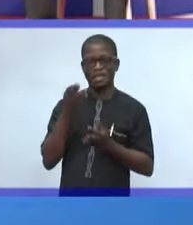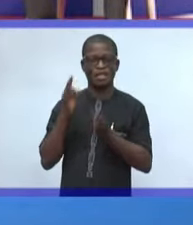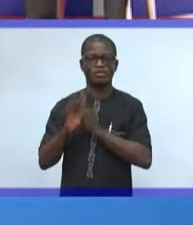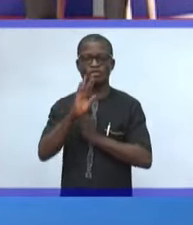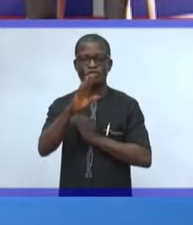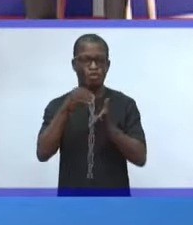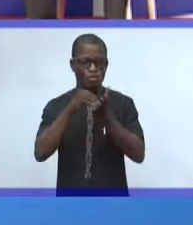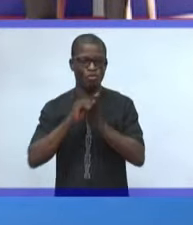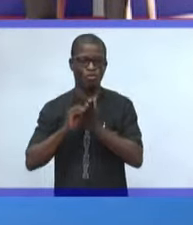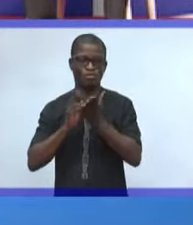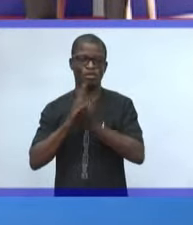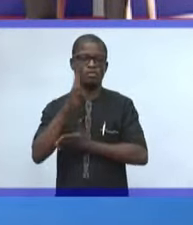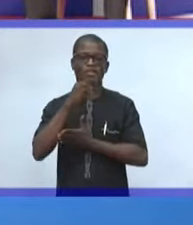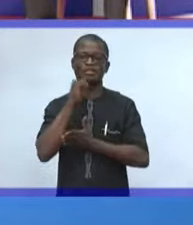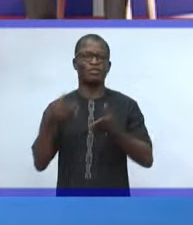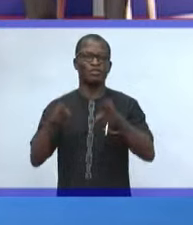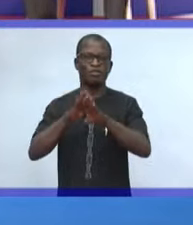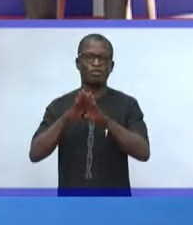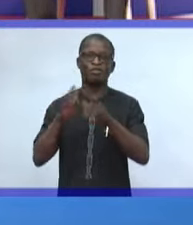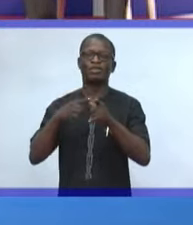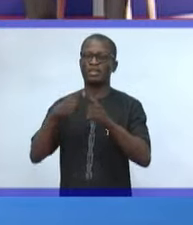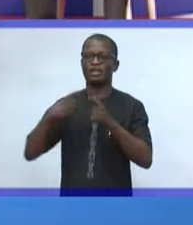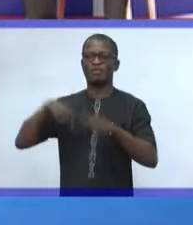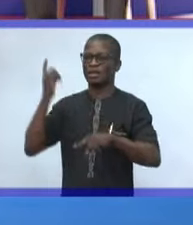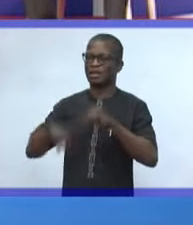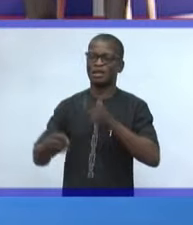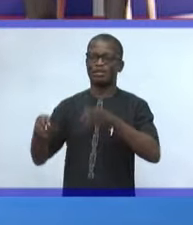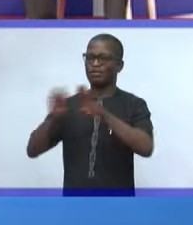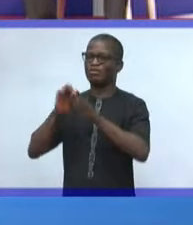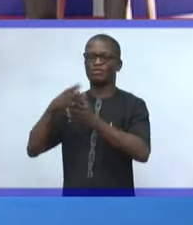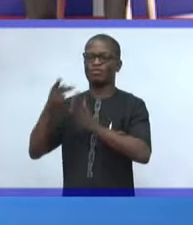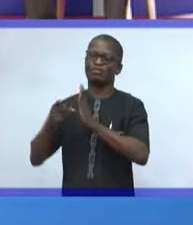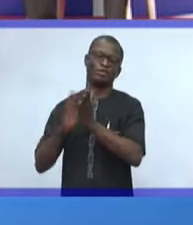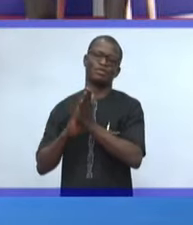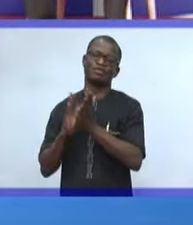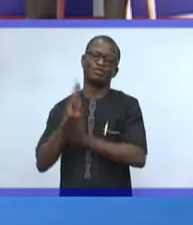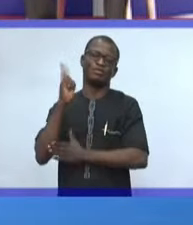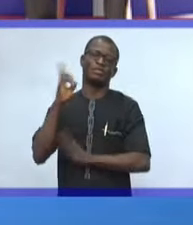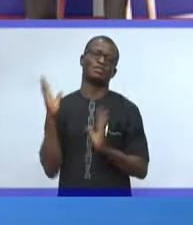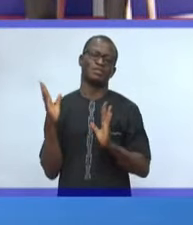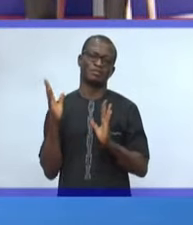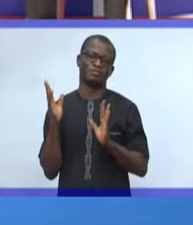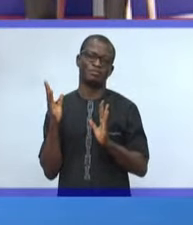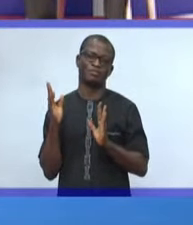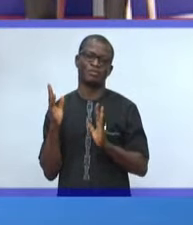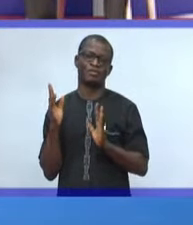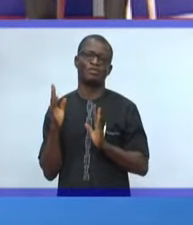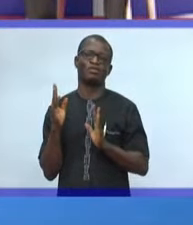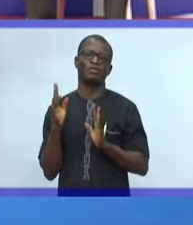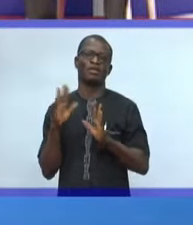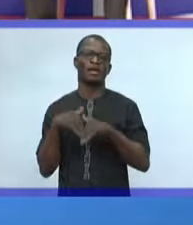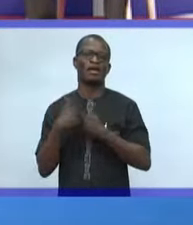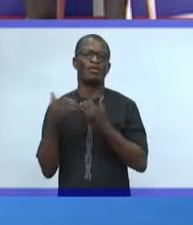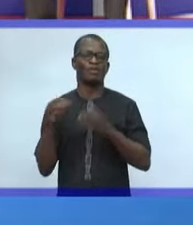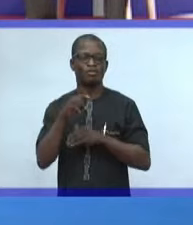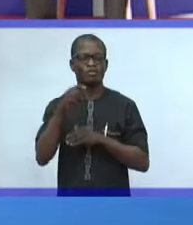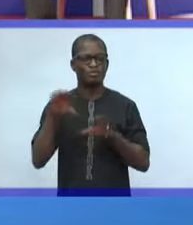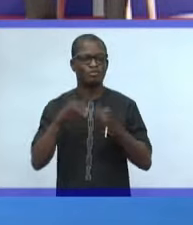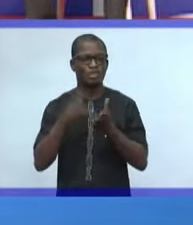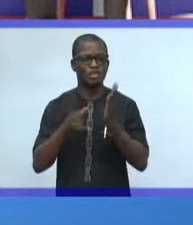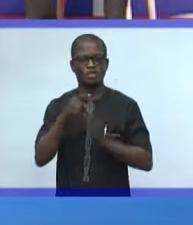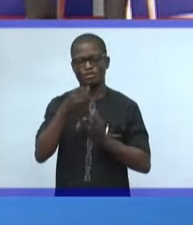not closed, we can't close the public one. How you do it, you will tell me. But I assure